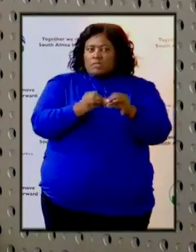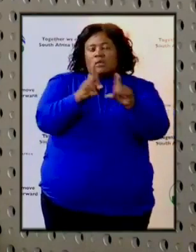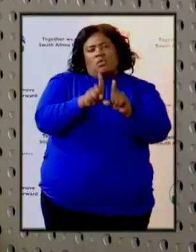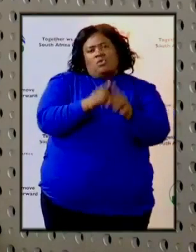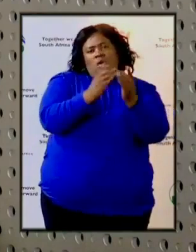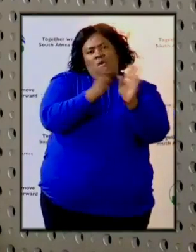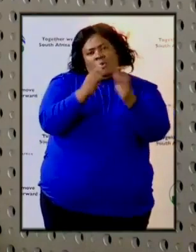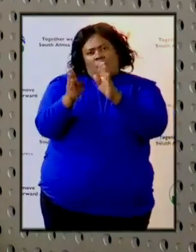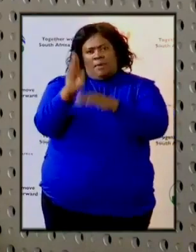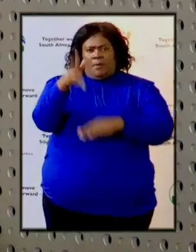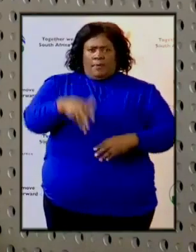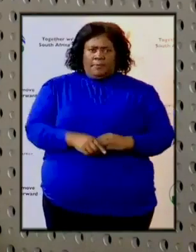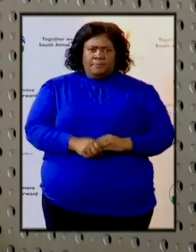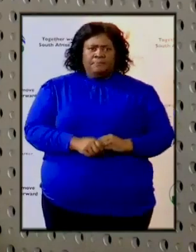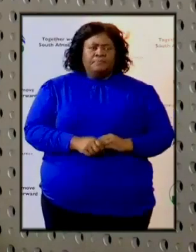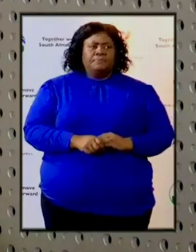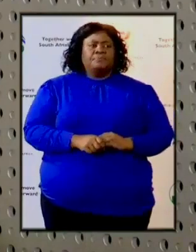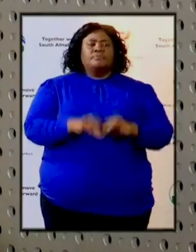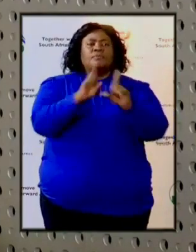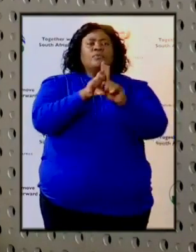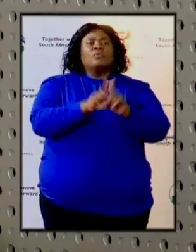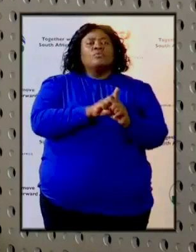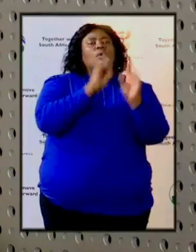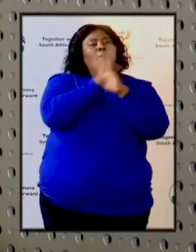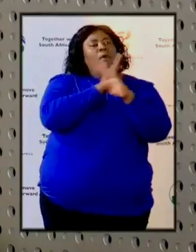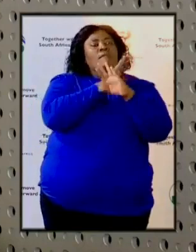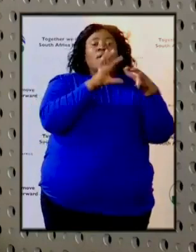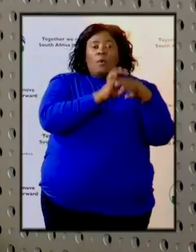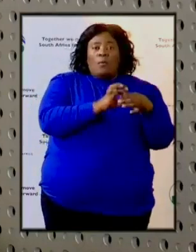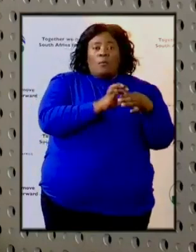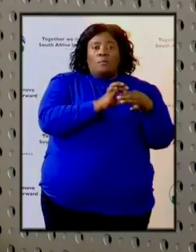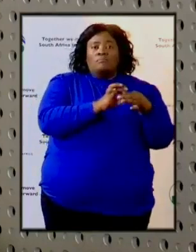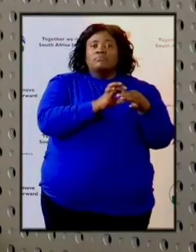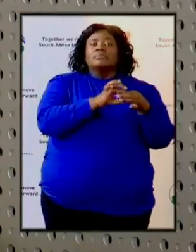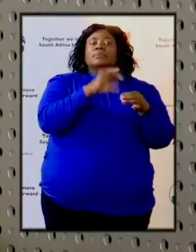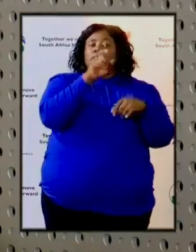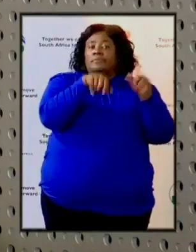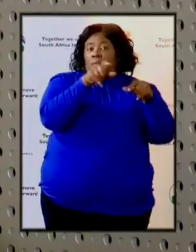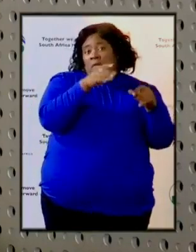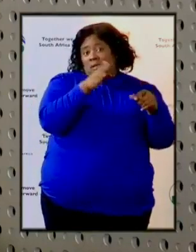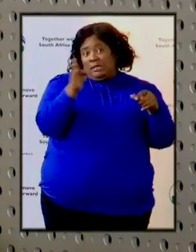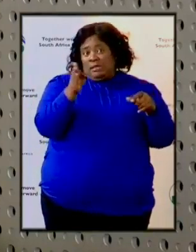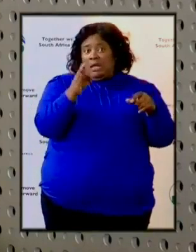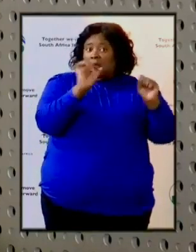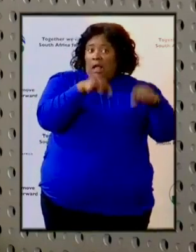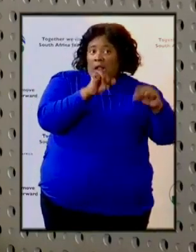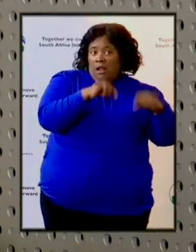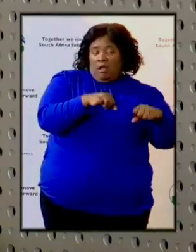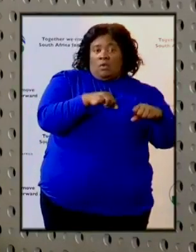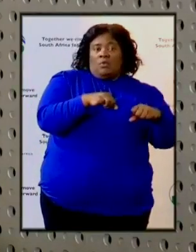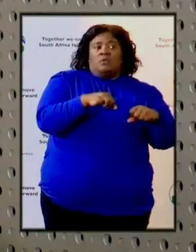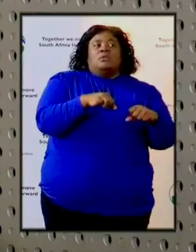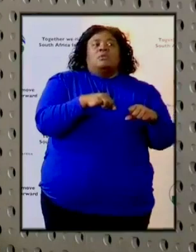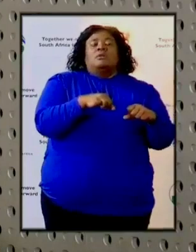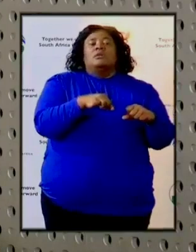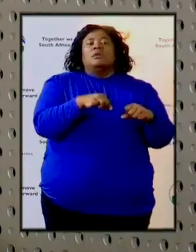And also in private homes, people will be allowed to work, who look after the sick,